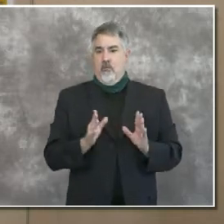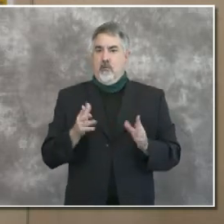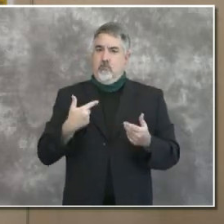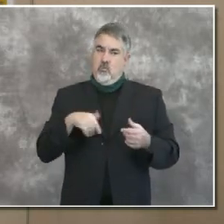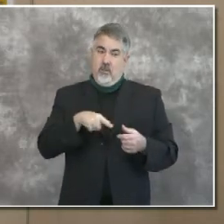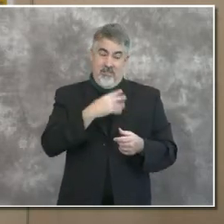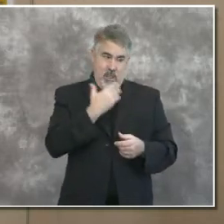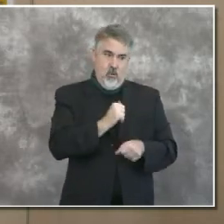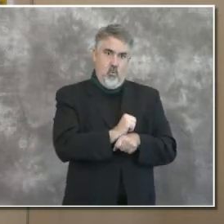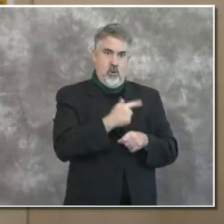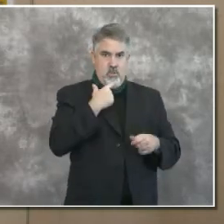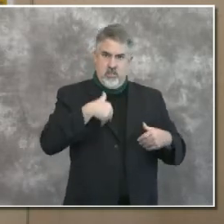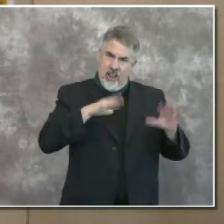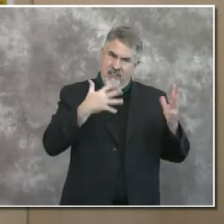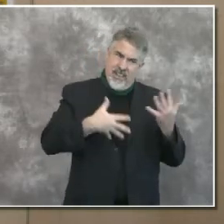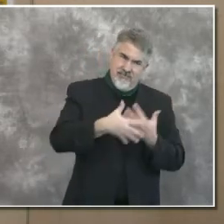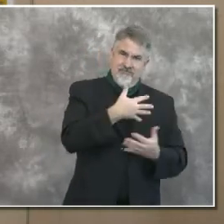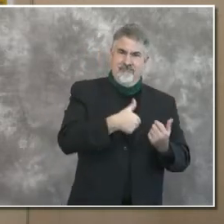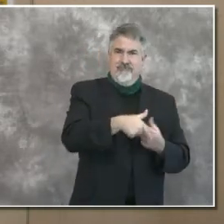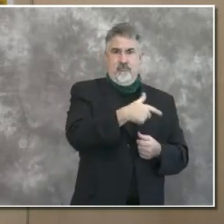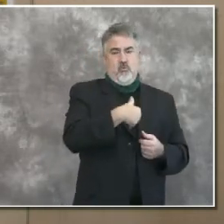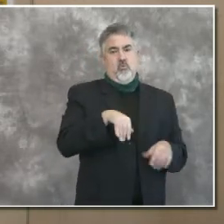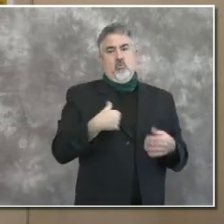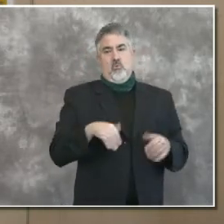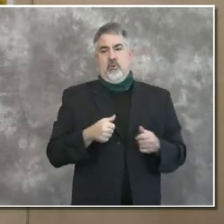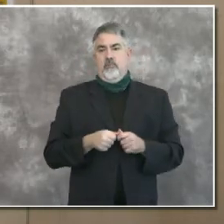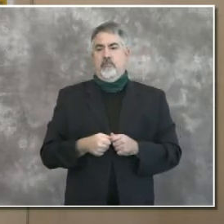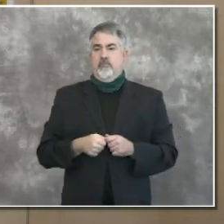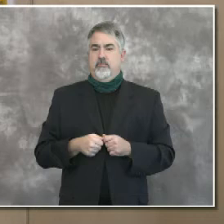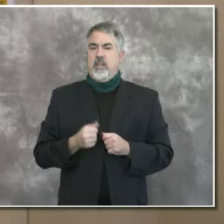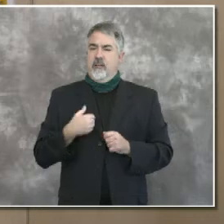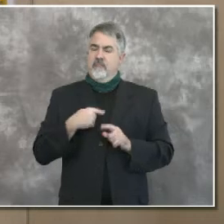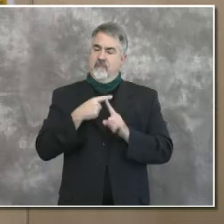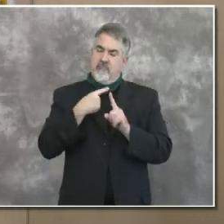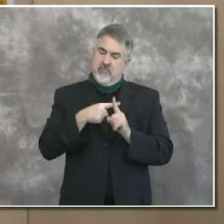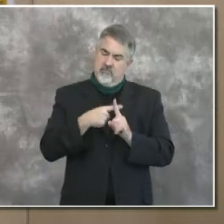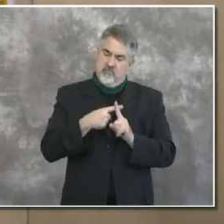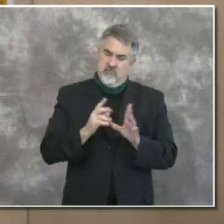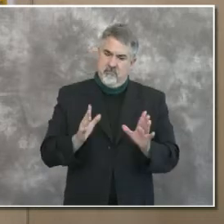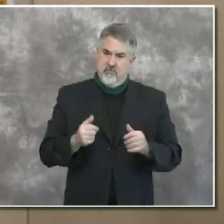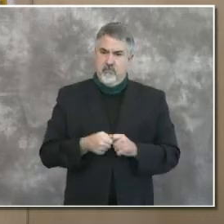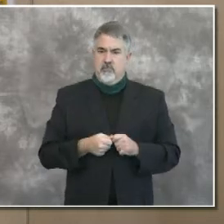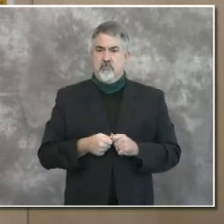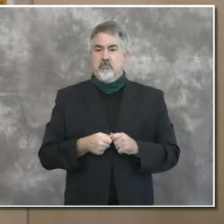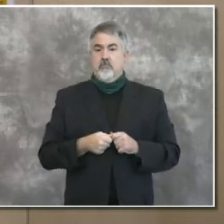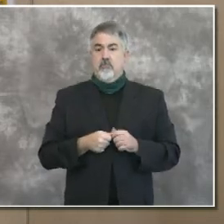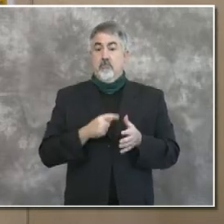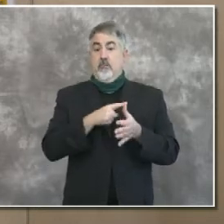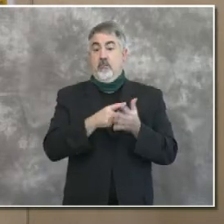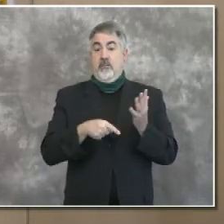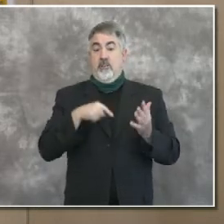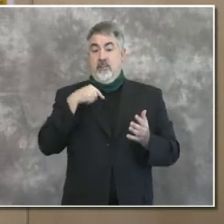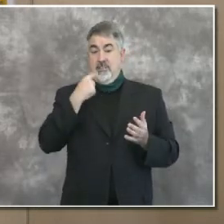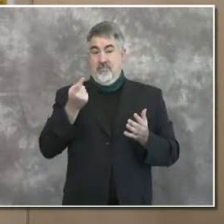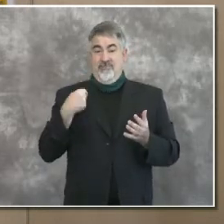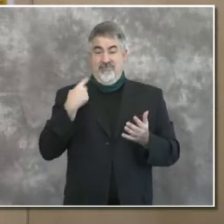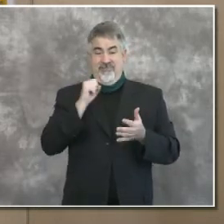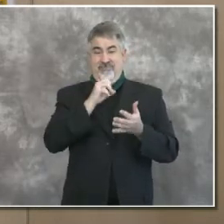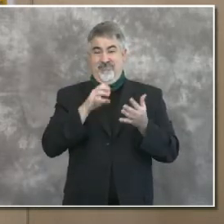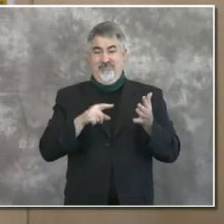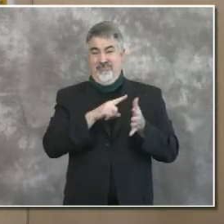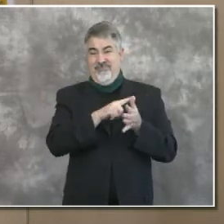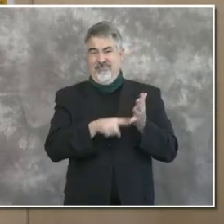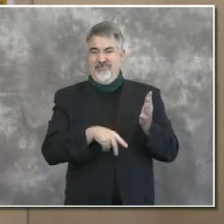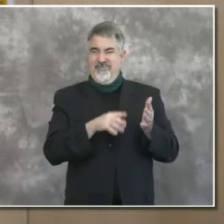to thank you. We are optimistic that the 5 metrics that we reviewed yesterday, we are continuing to